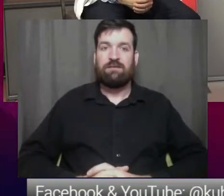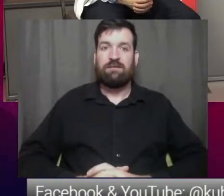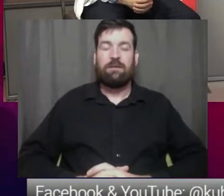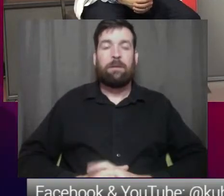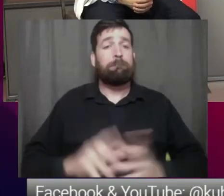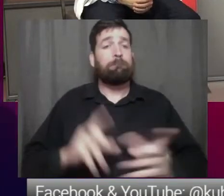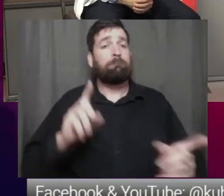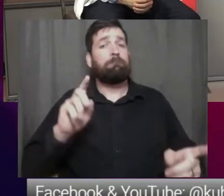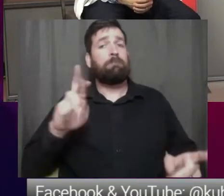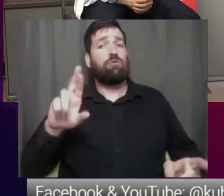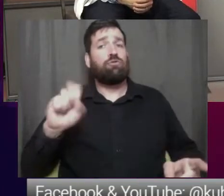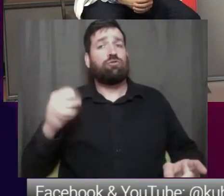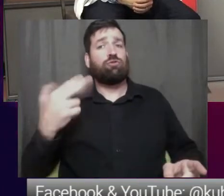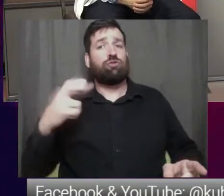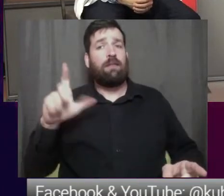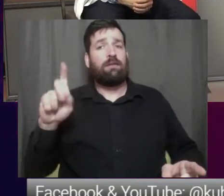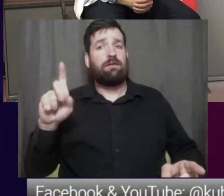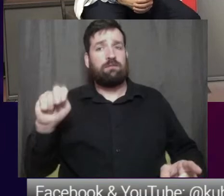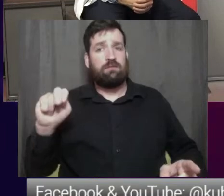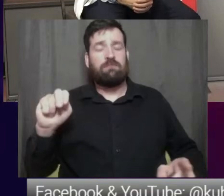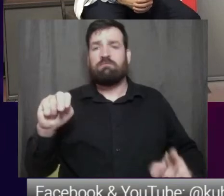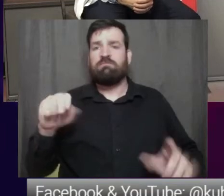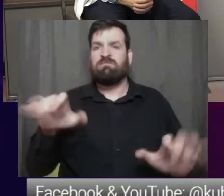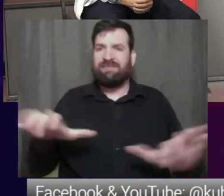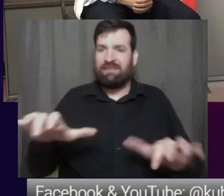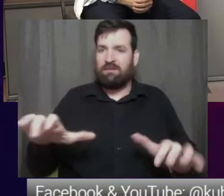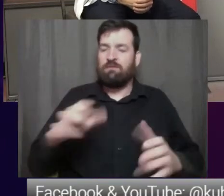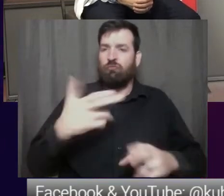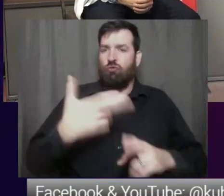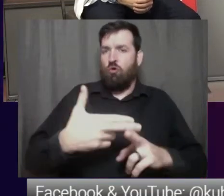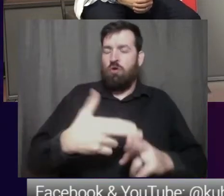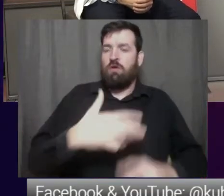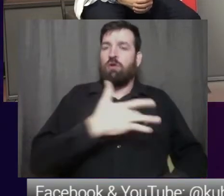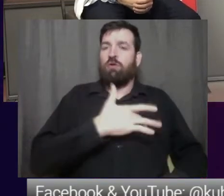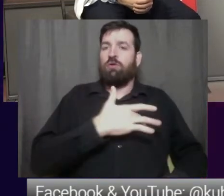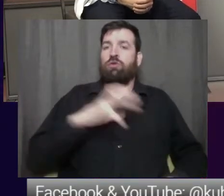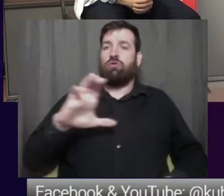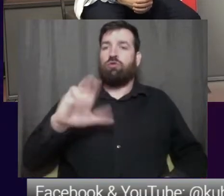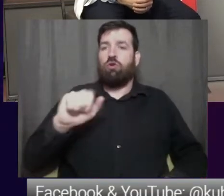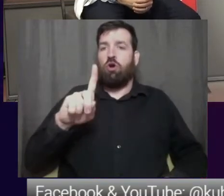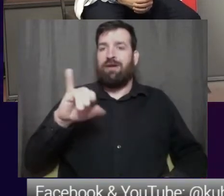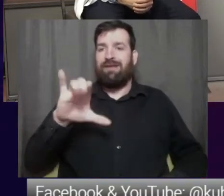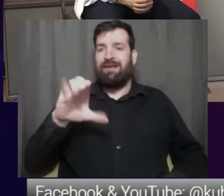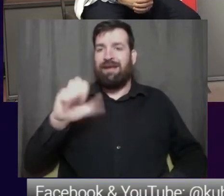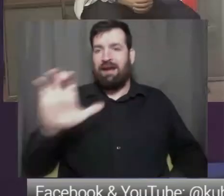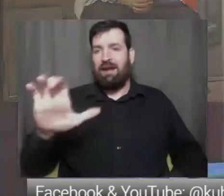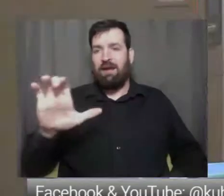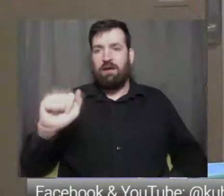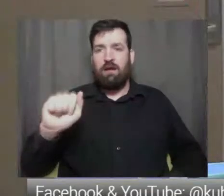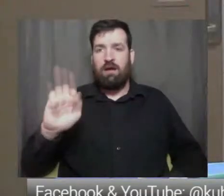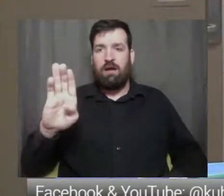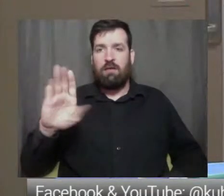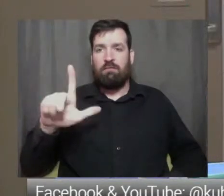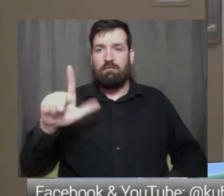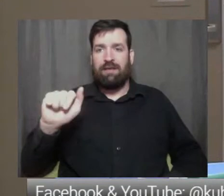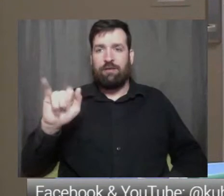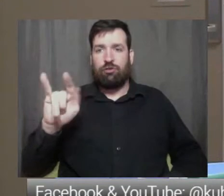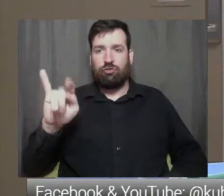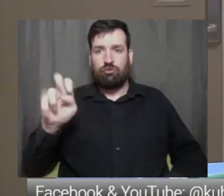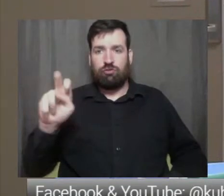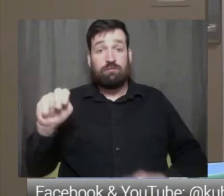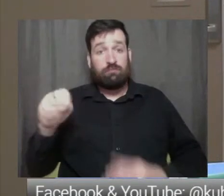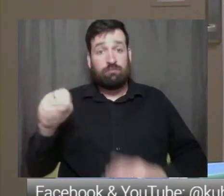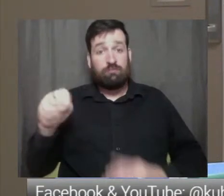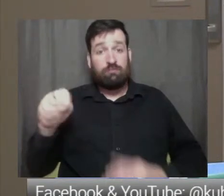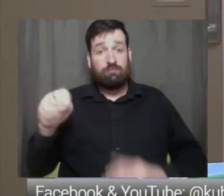Sheldon performed a cardio ablation. What is that? Yeah, so it's a procedure where we go through the blood vessels in the